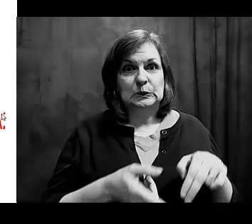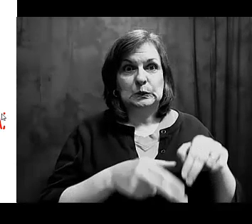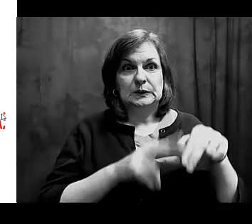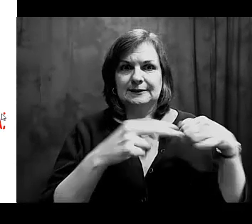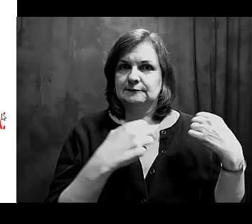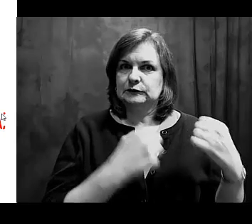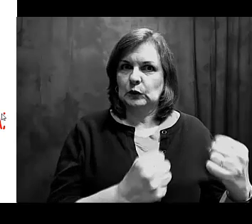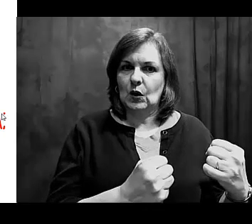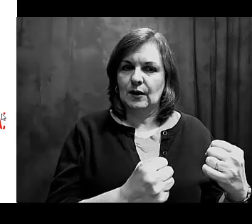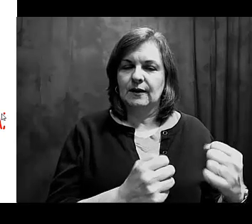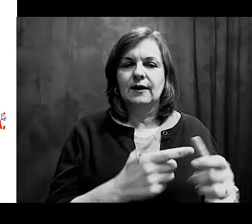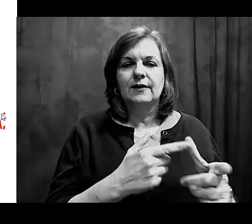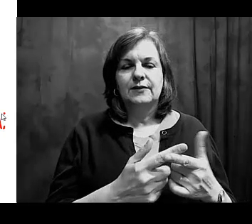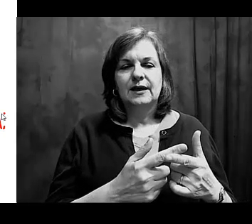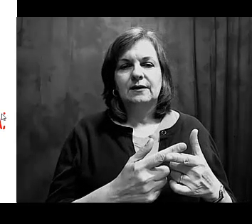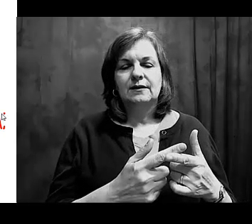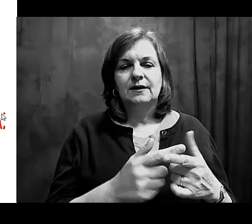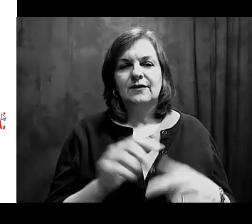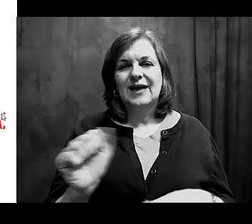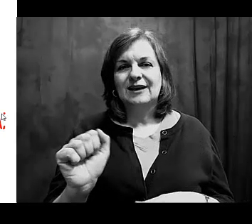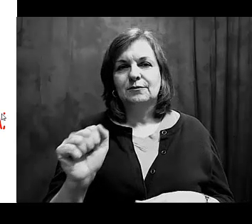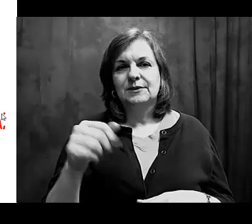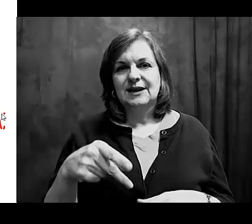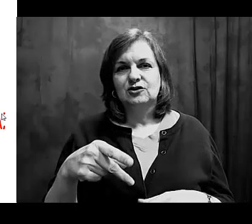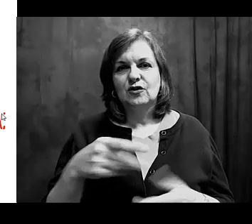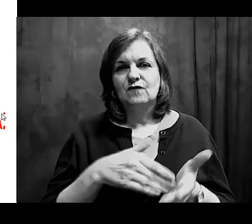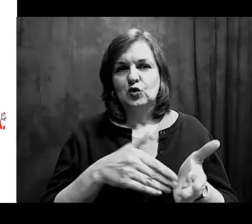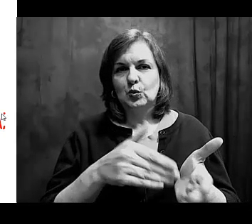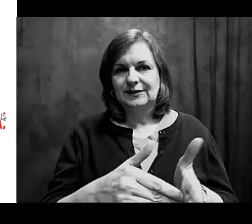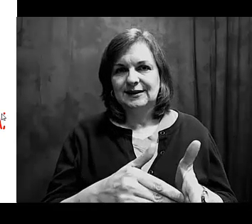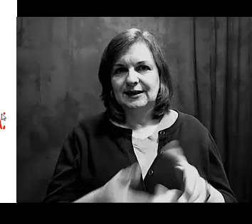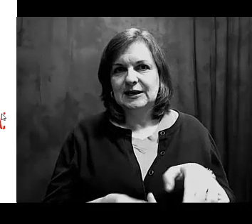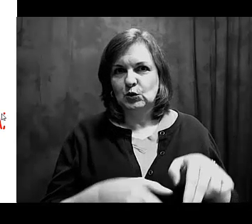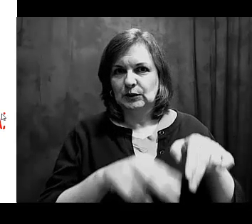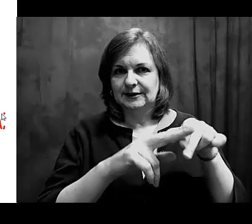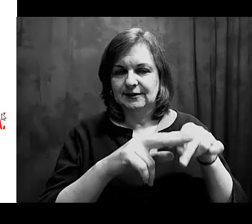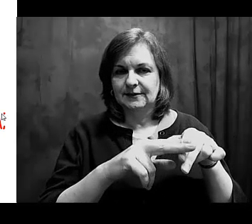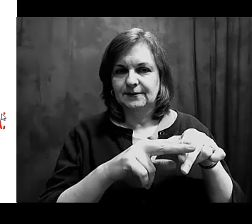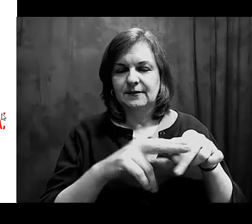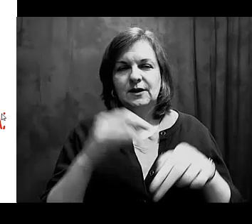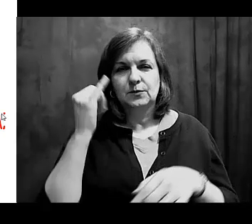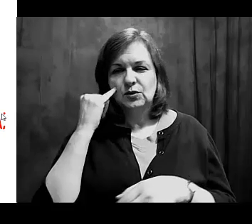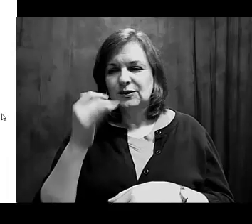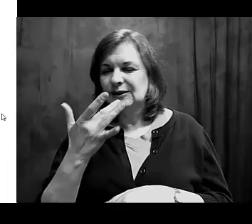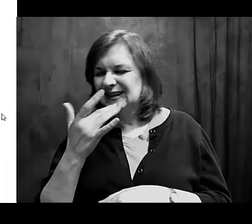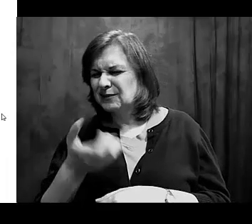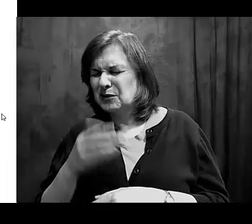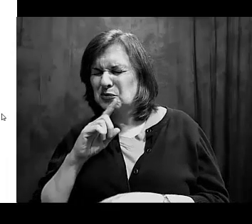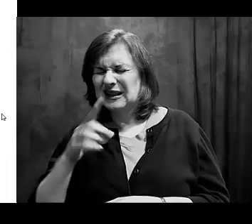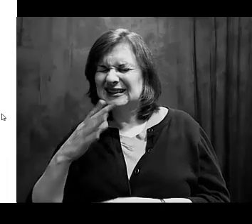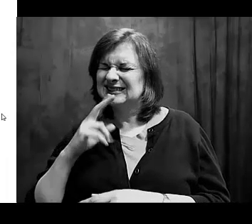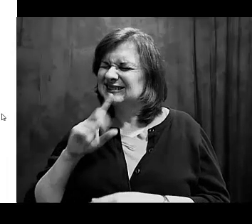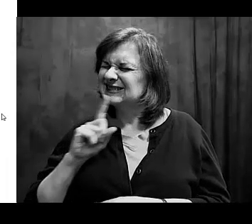have adapted your sensory system to your alarm clock. Time to find a new alarm clock.